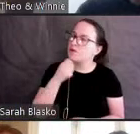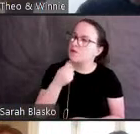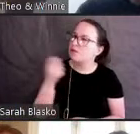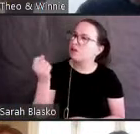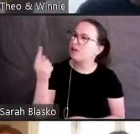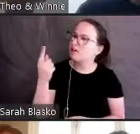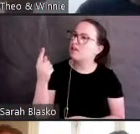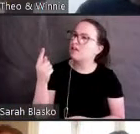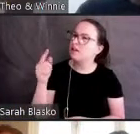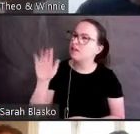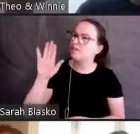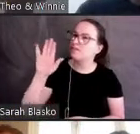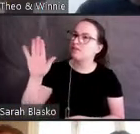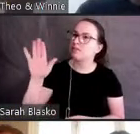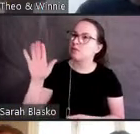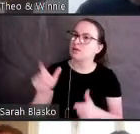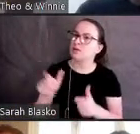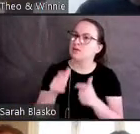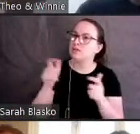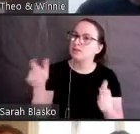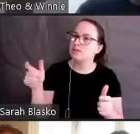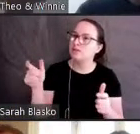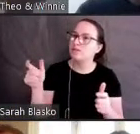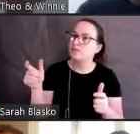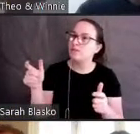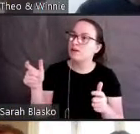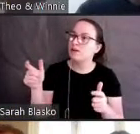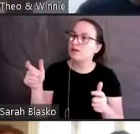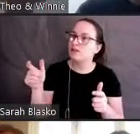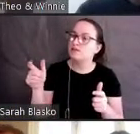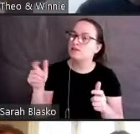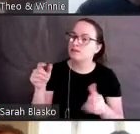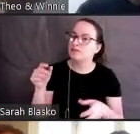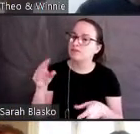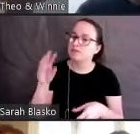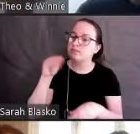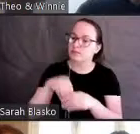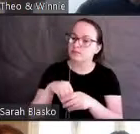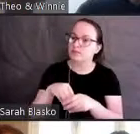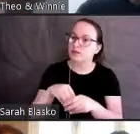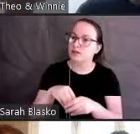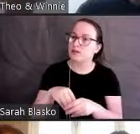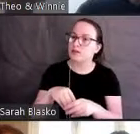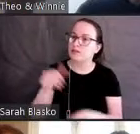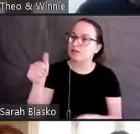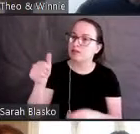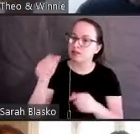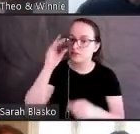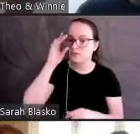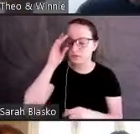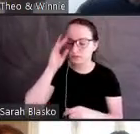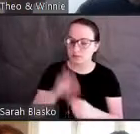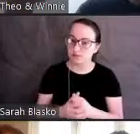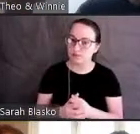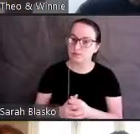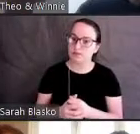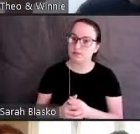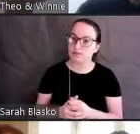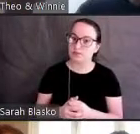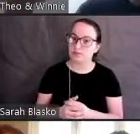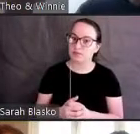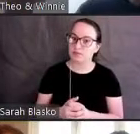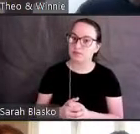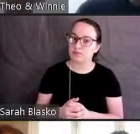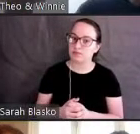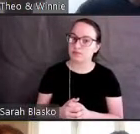than yourself. It's cool to know that, you know, like, the world being saved isn't just on you, but it rests on your power that we get